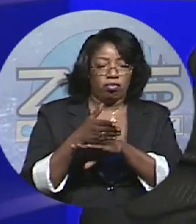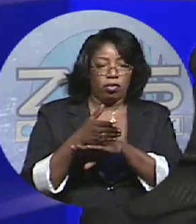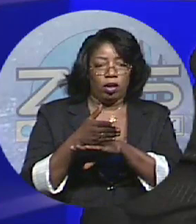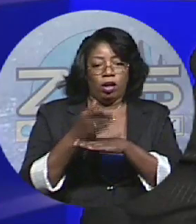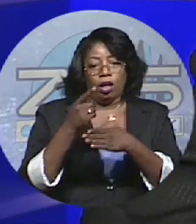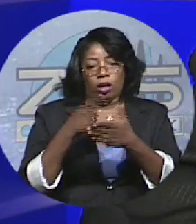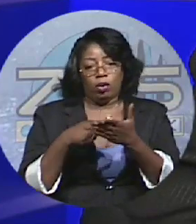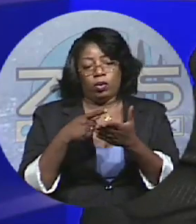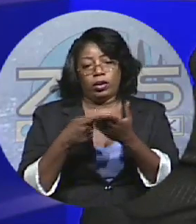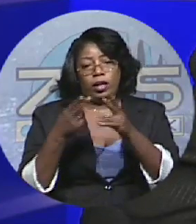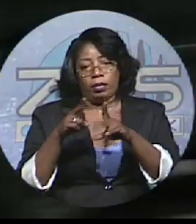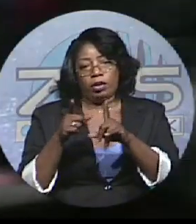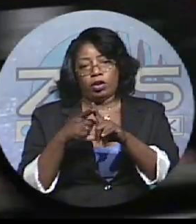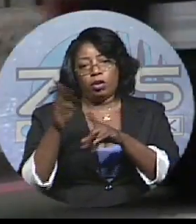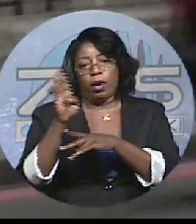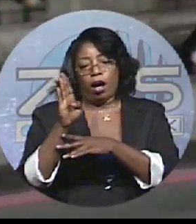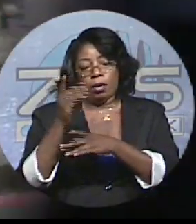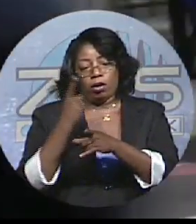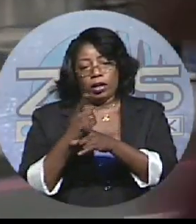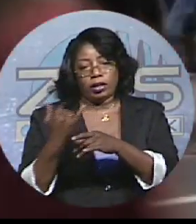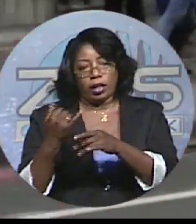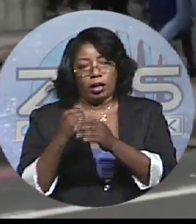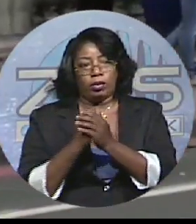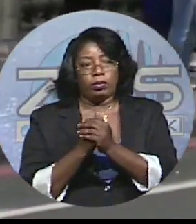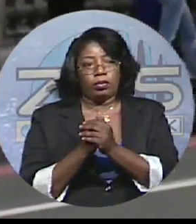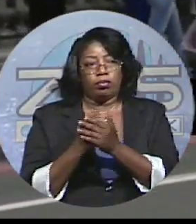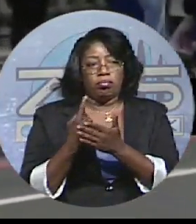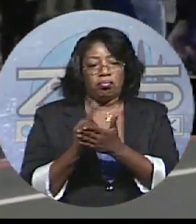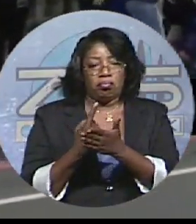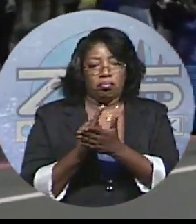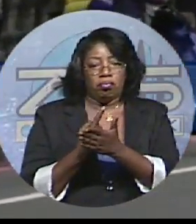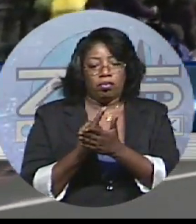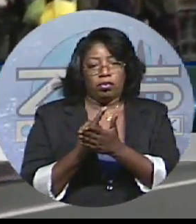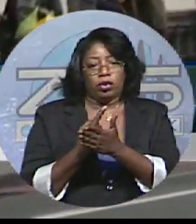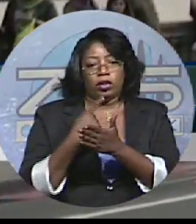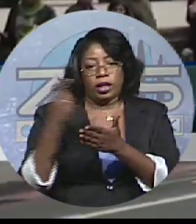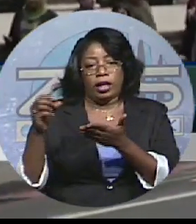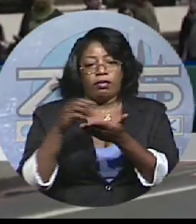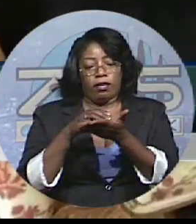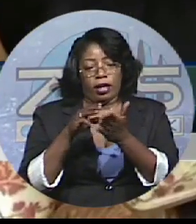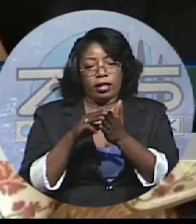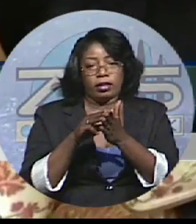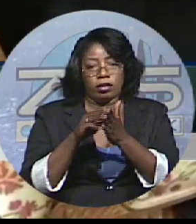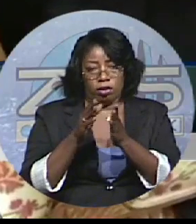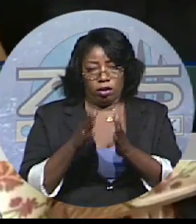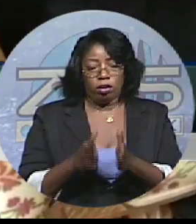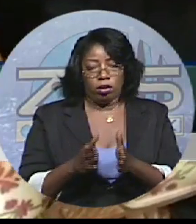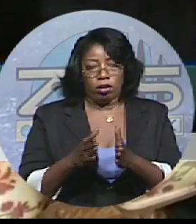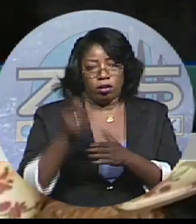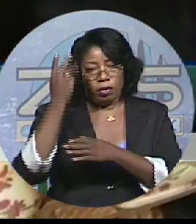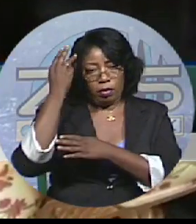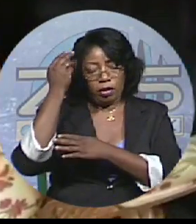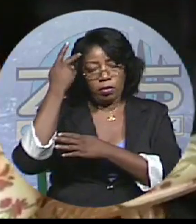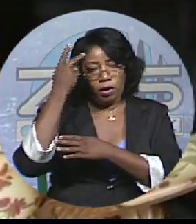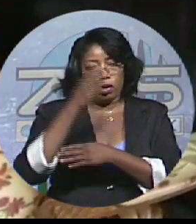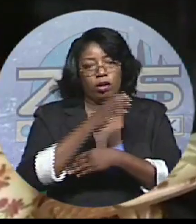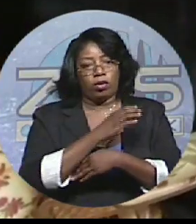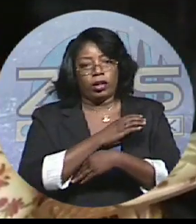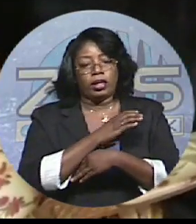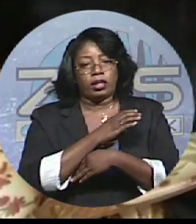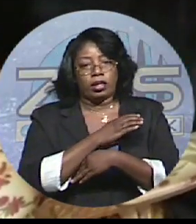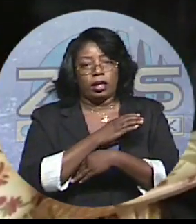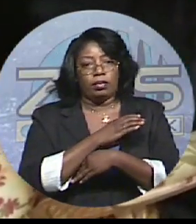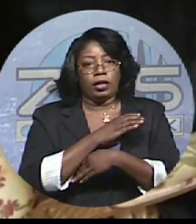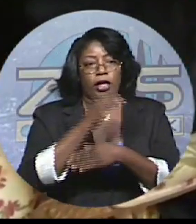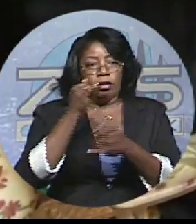dilemma. A day ahead of his keynote address to potential investors in the Caribbean region, Prime Minister the Right Honorable Perry Christie